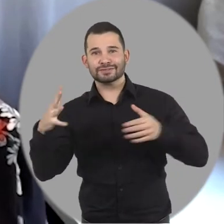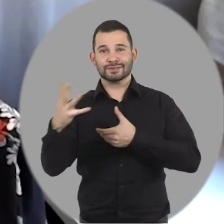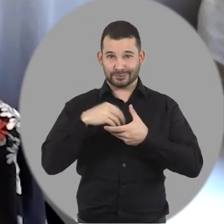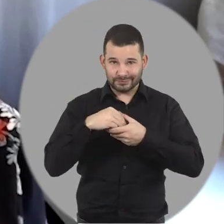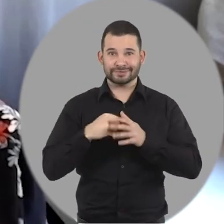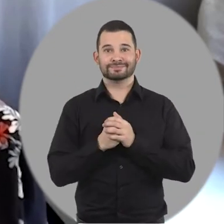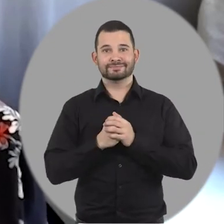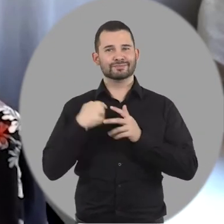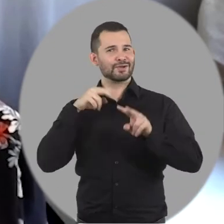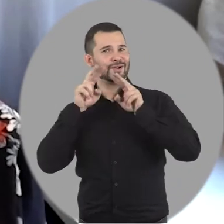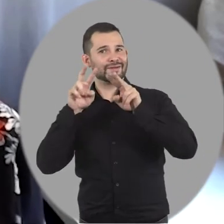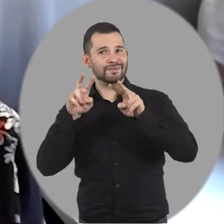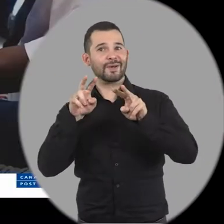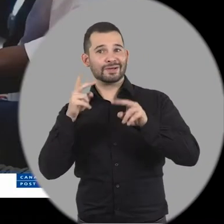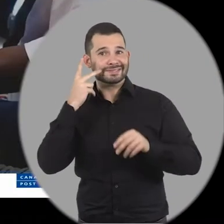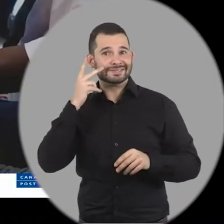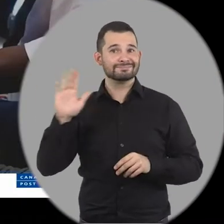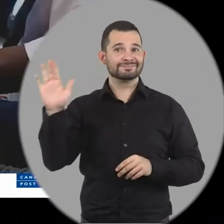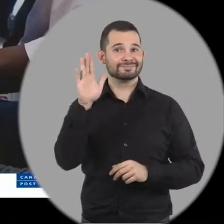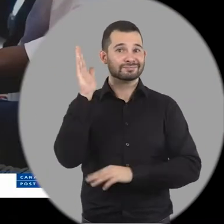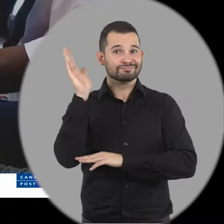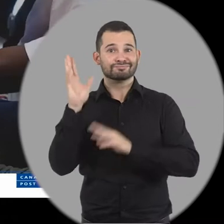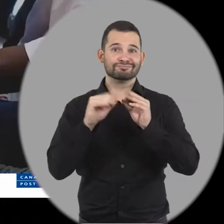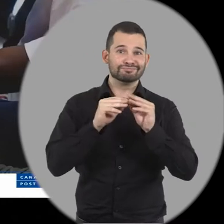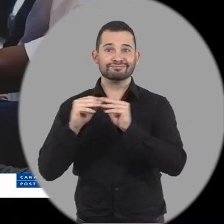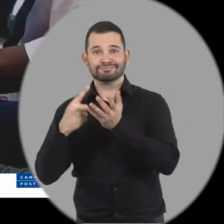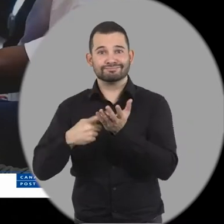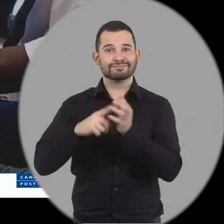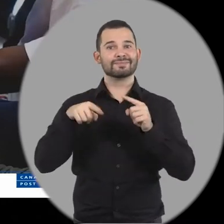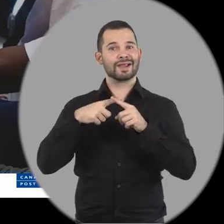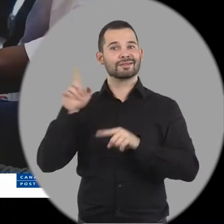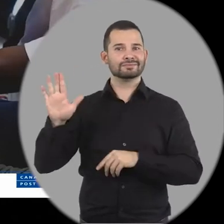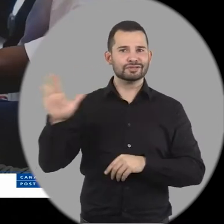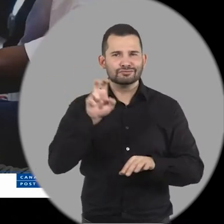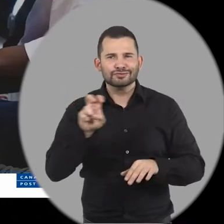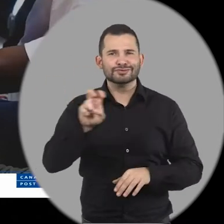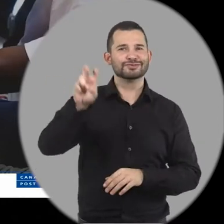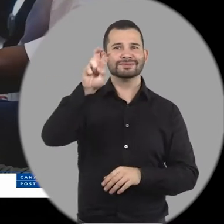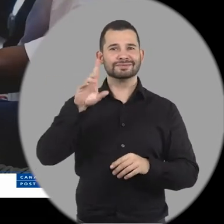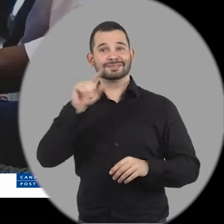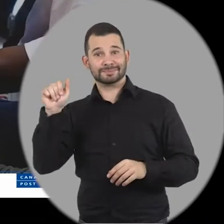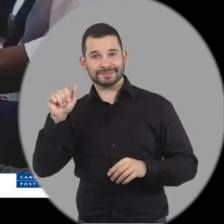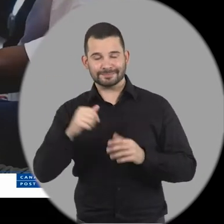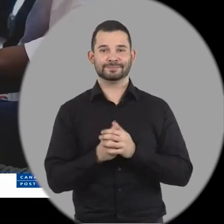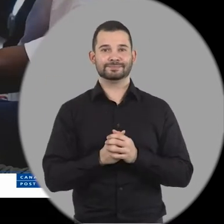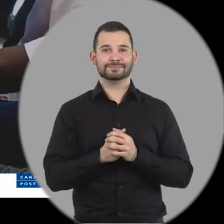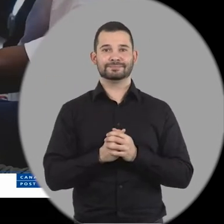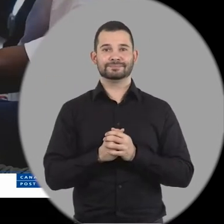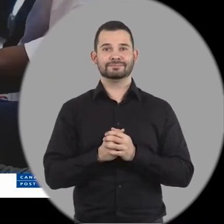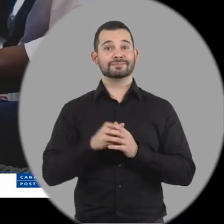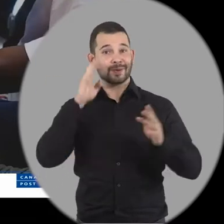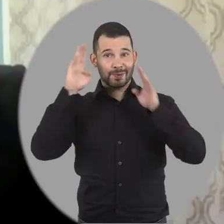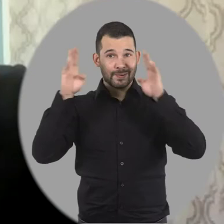disability confidence at Canada Post. Hello, everyone. Thank you for joining me today to talk about equity, diversity, and inclusion at